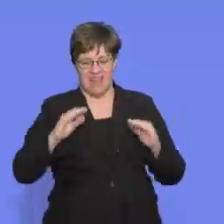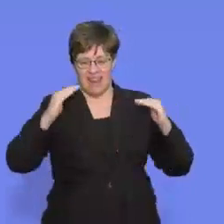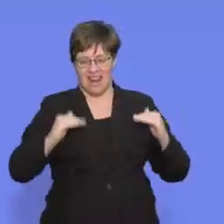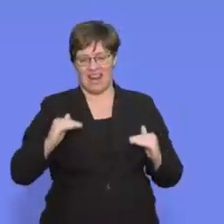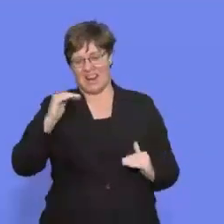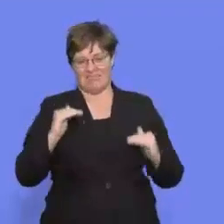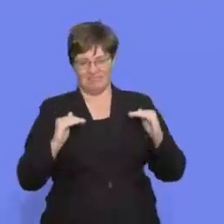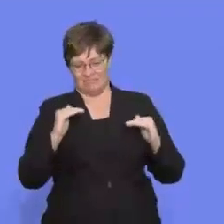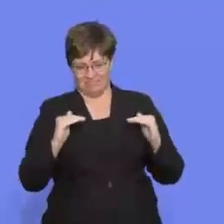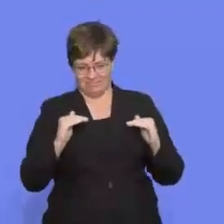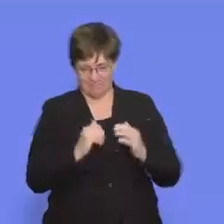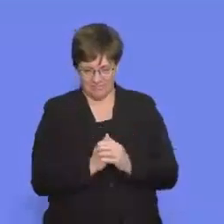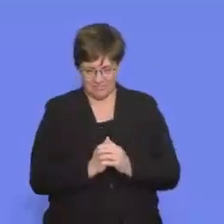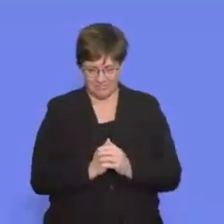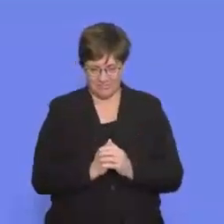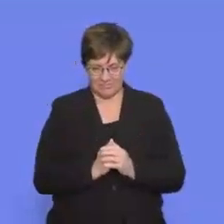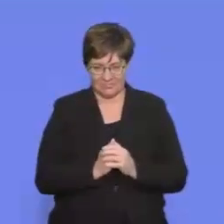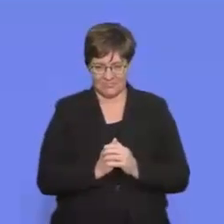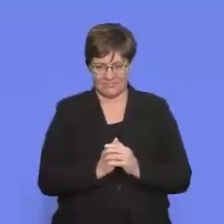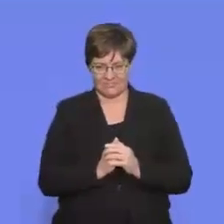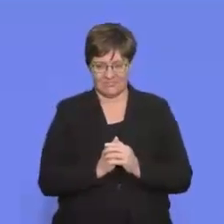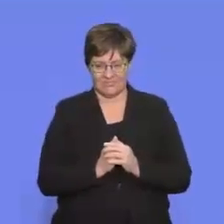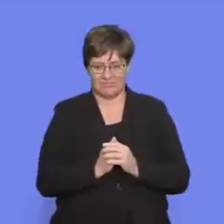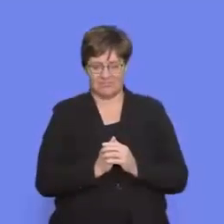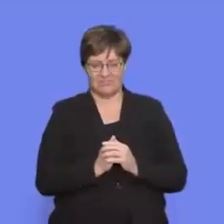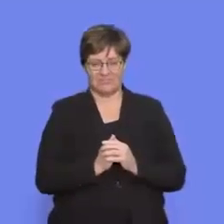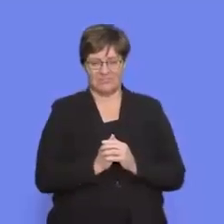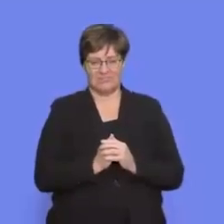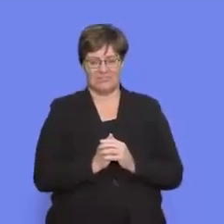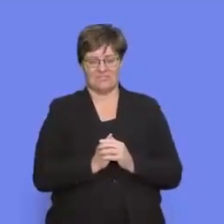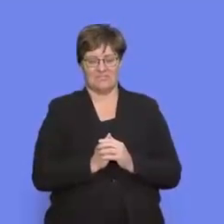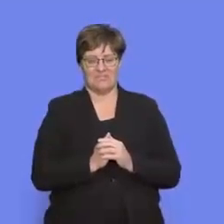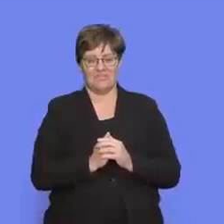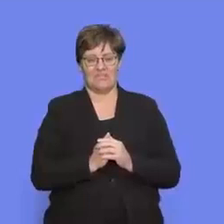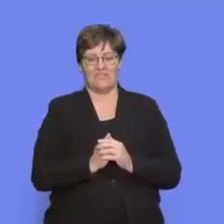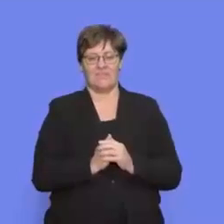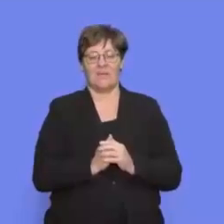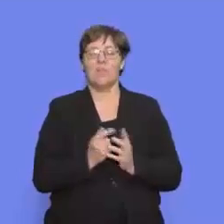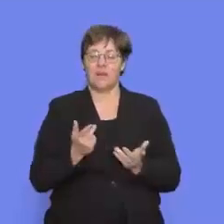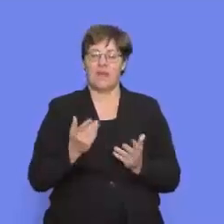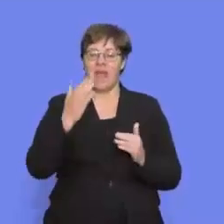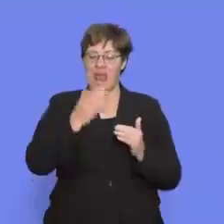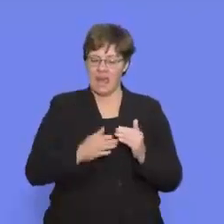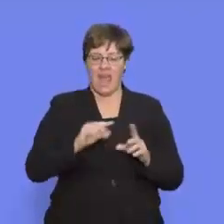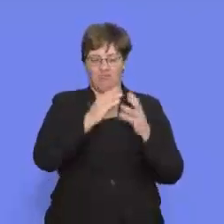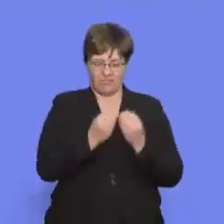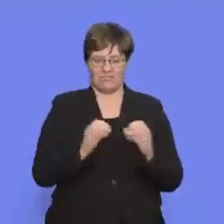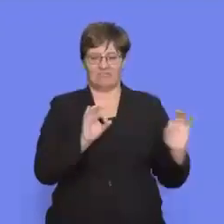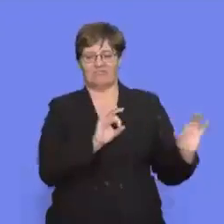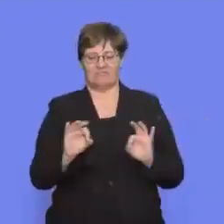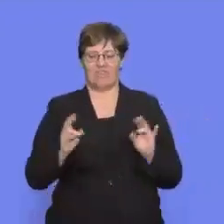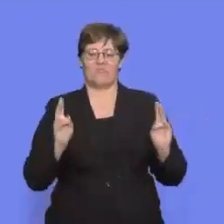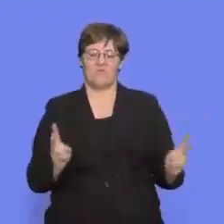or decreases. That will take back to normal. That will make the level of thyroxine in our